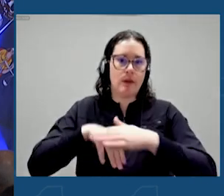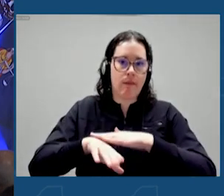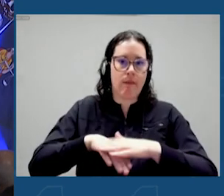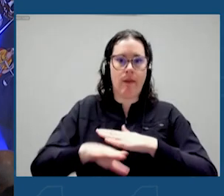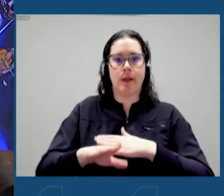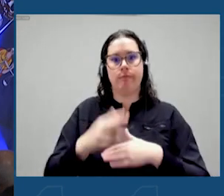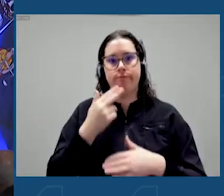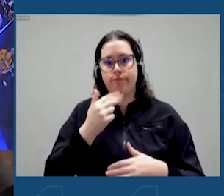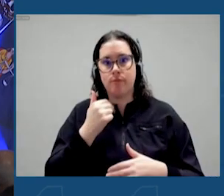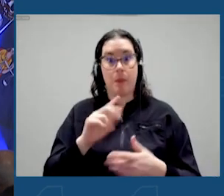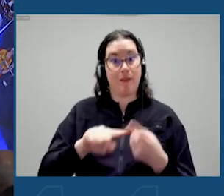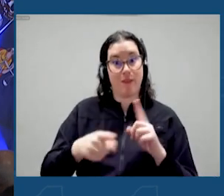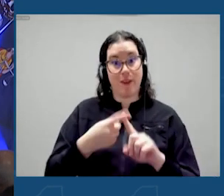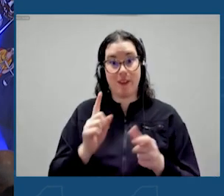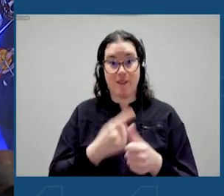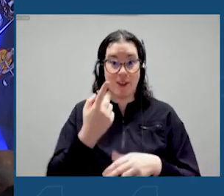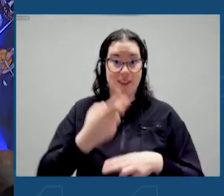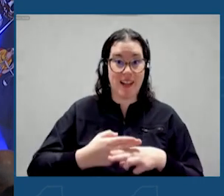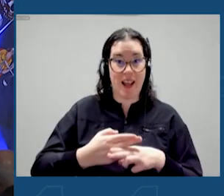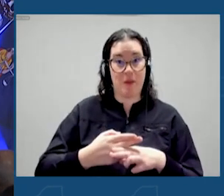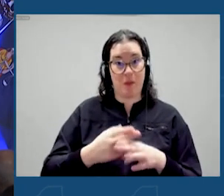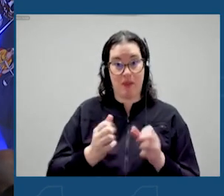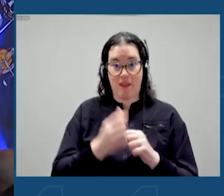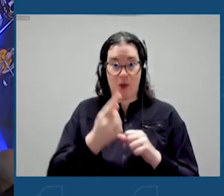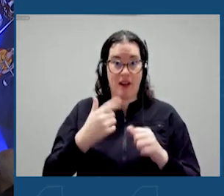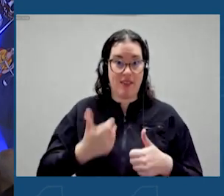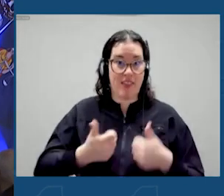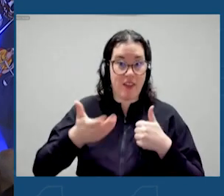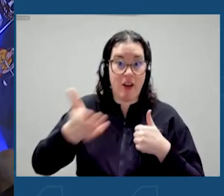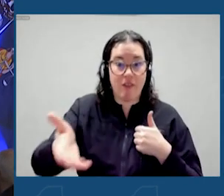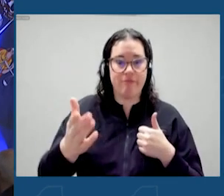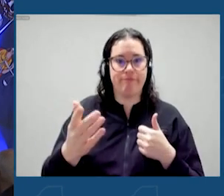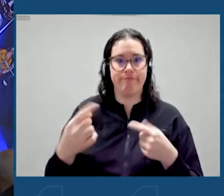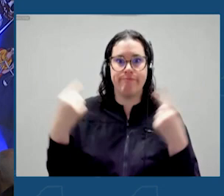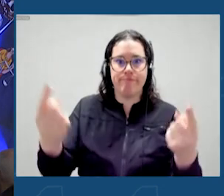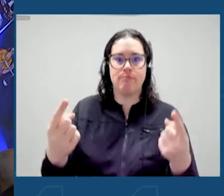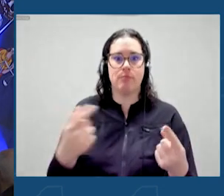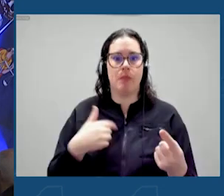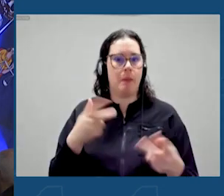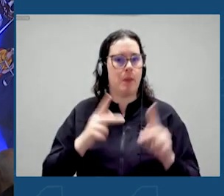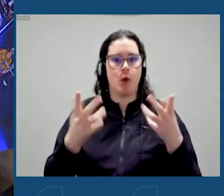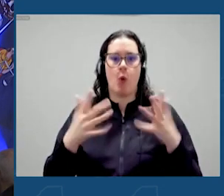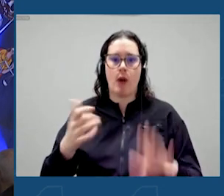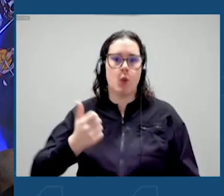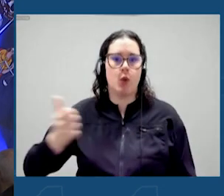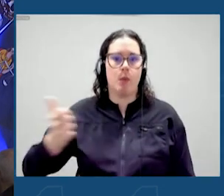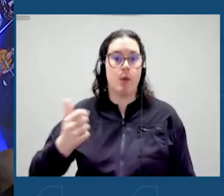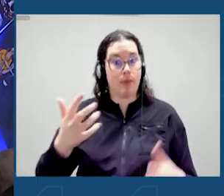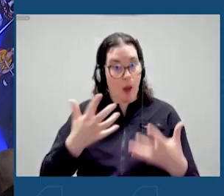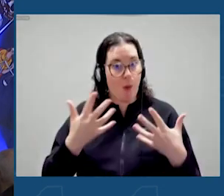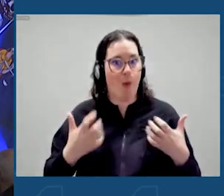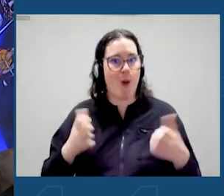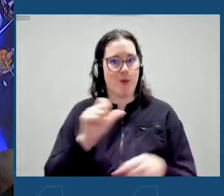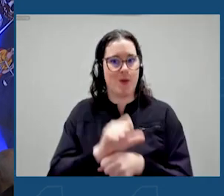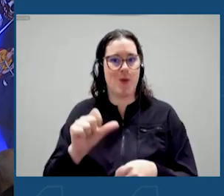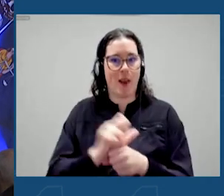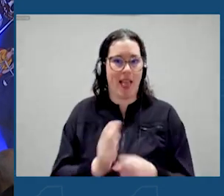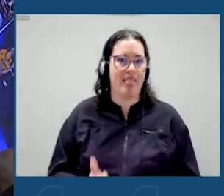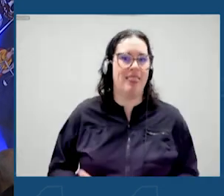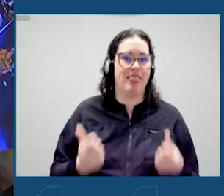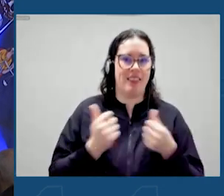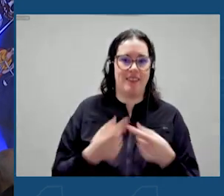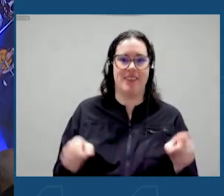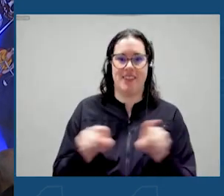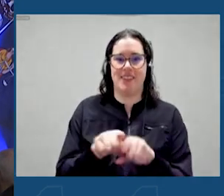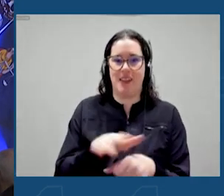name basis with everybody because I've lived there for 8 years. I mean, these are people who don't want to have to commute in. They'd love to work and live in the same place.